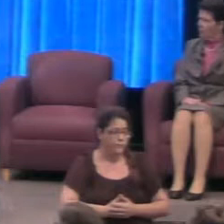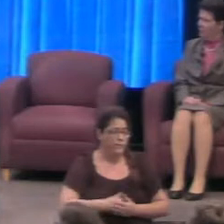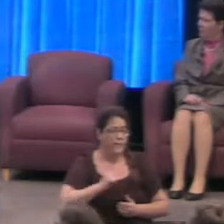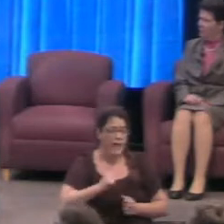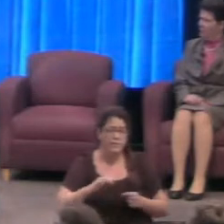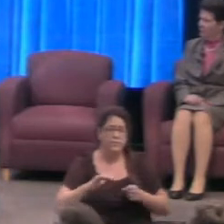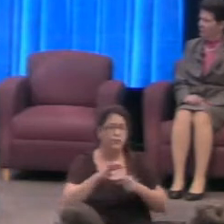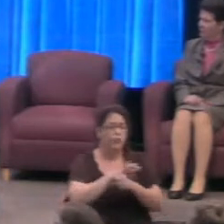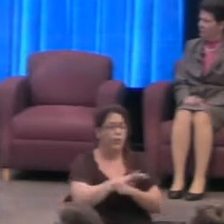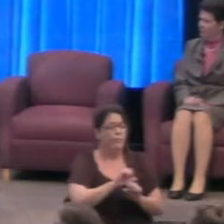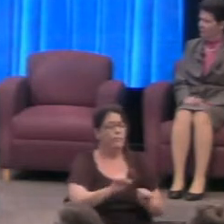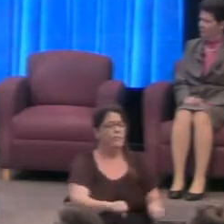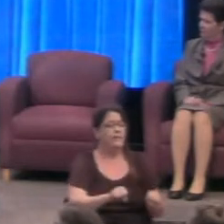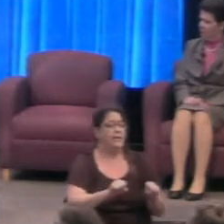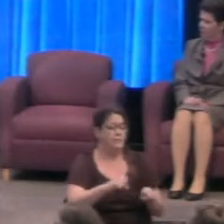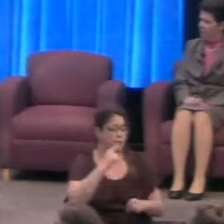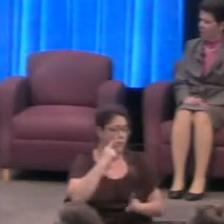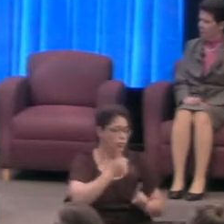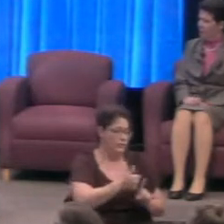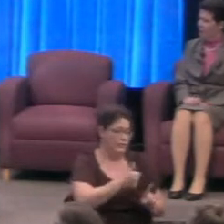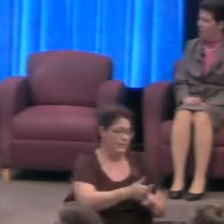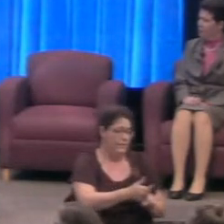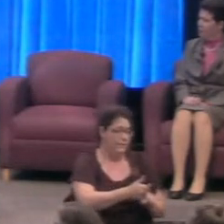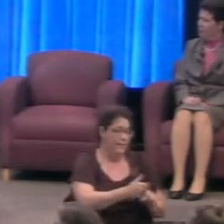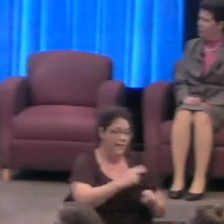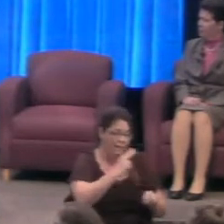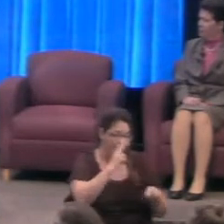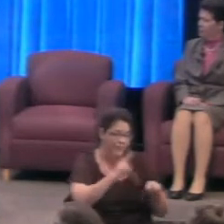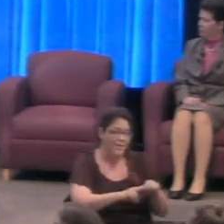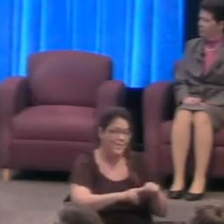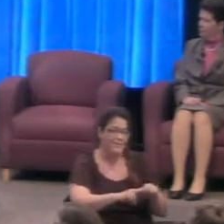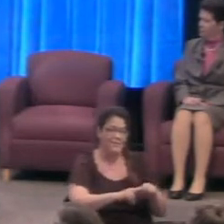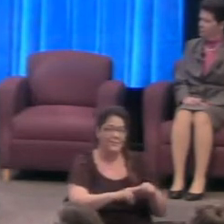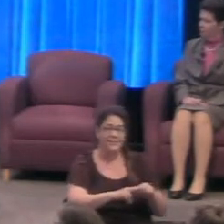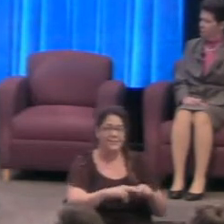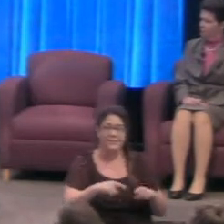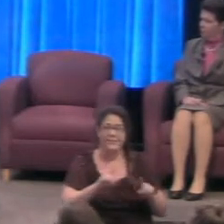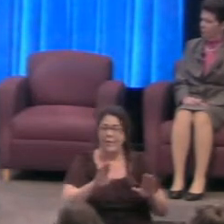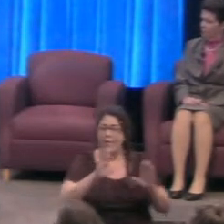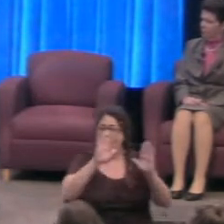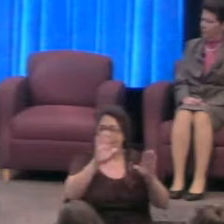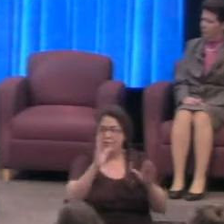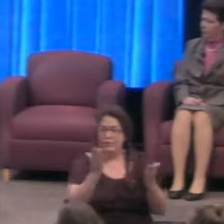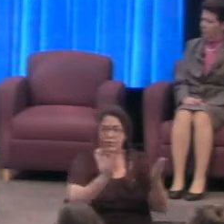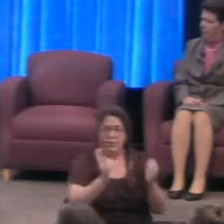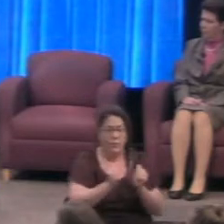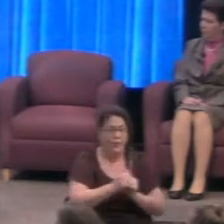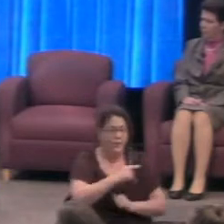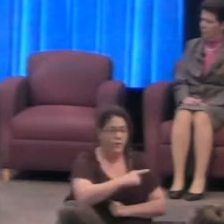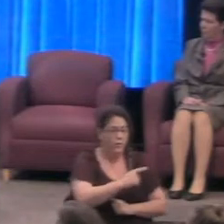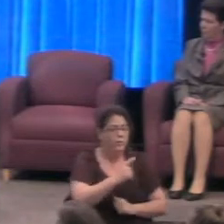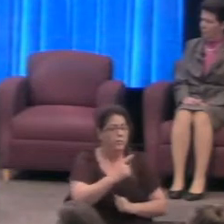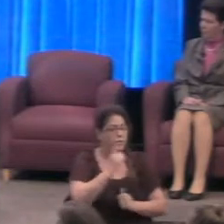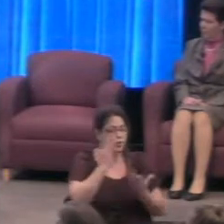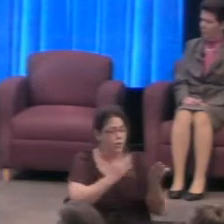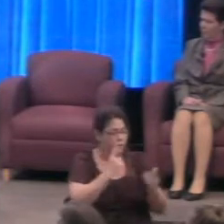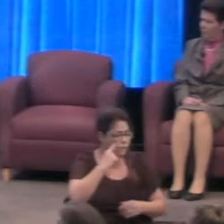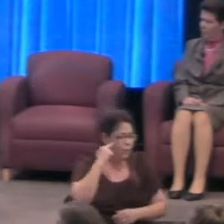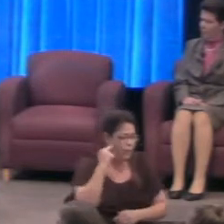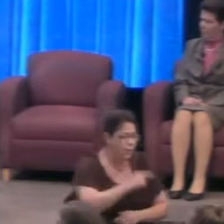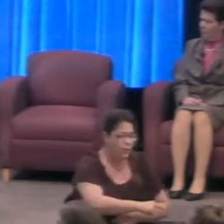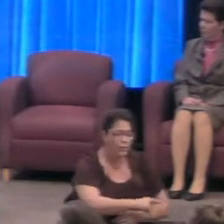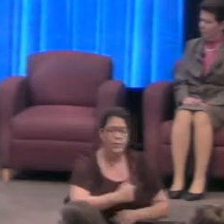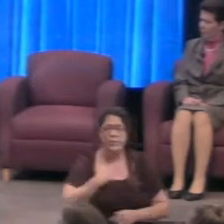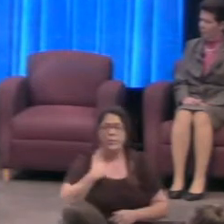promise, and have fun. It has been a pleasure to serve with and for you, Janet. We will miss